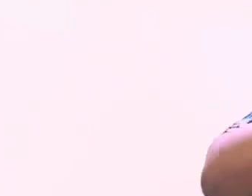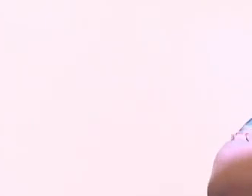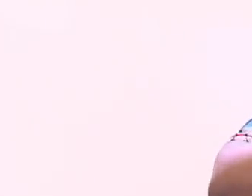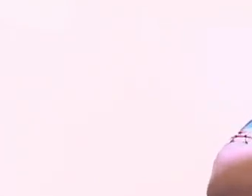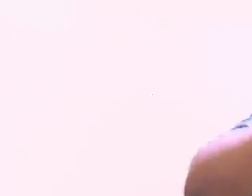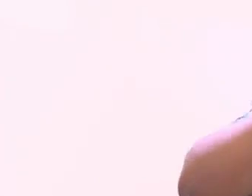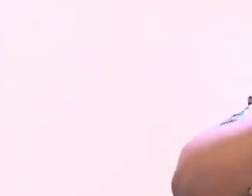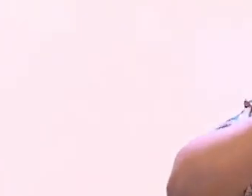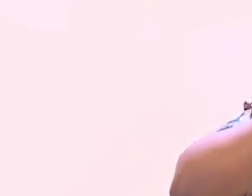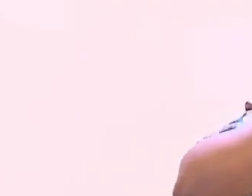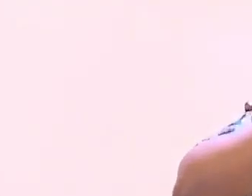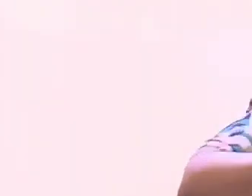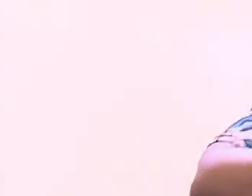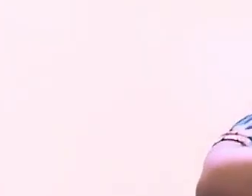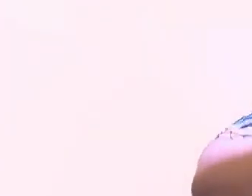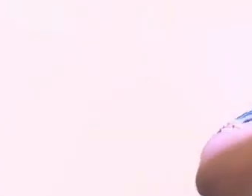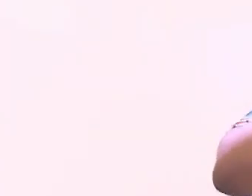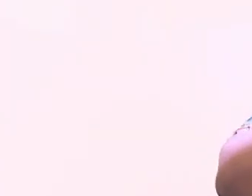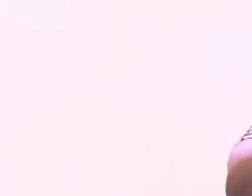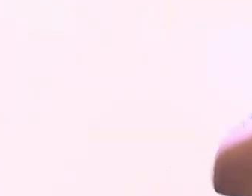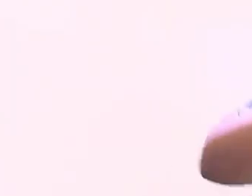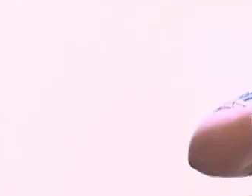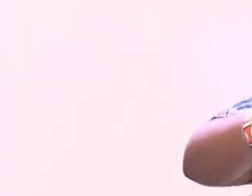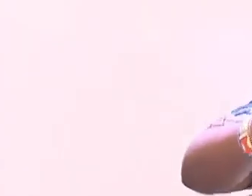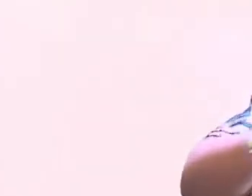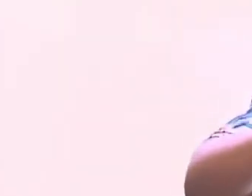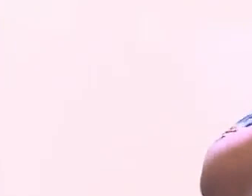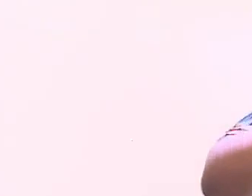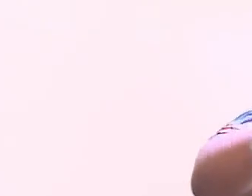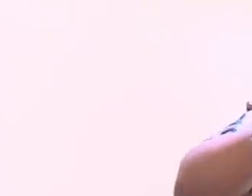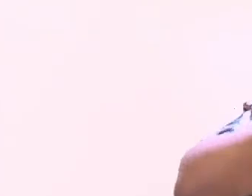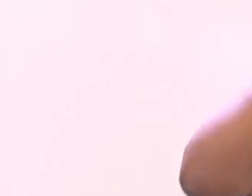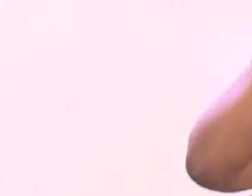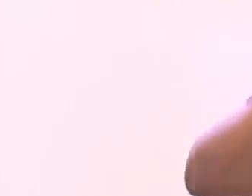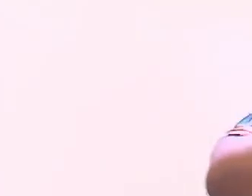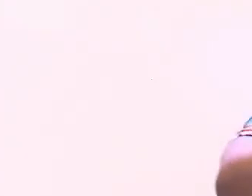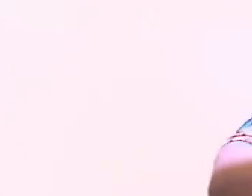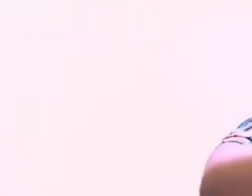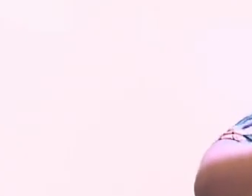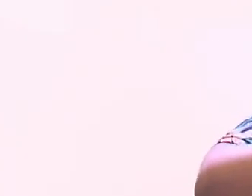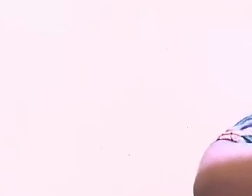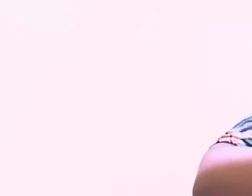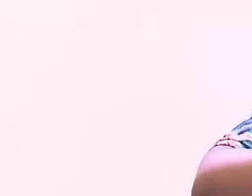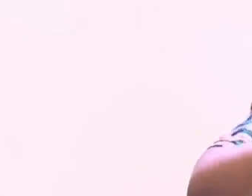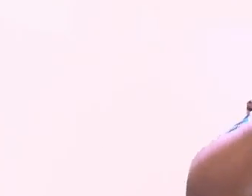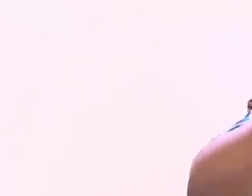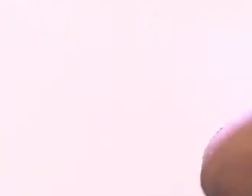He has more than 25 years experience in the tech world in various companies. For